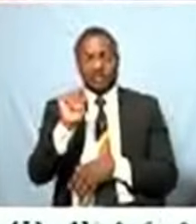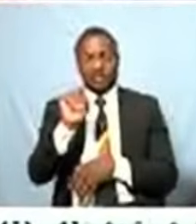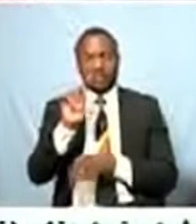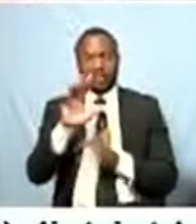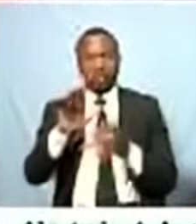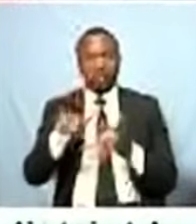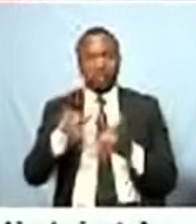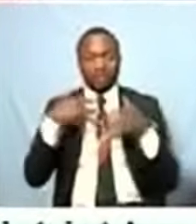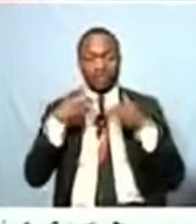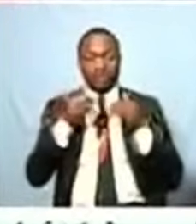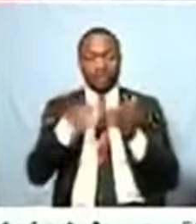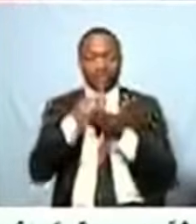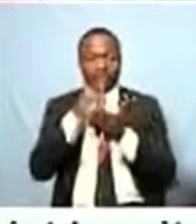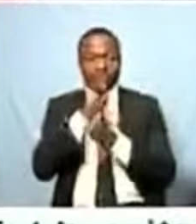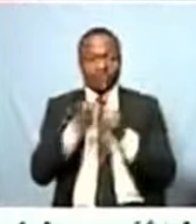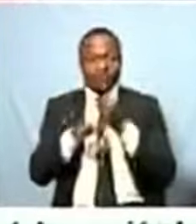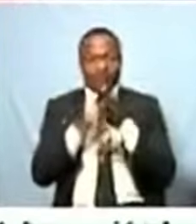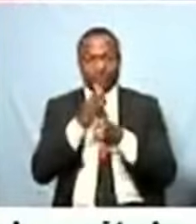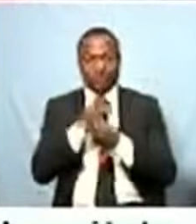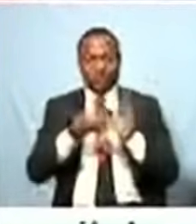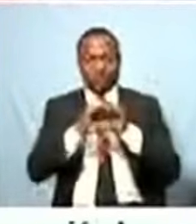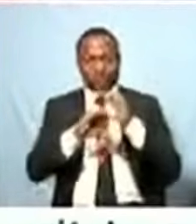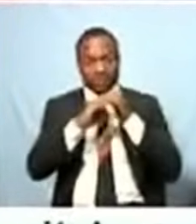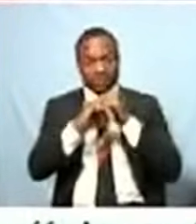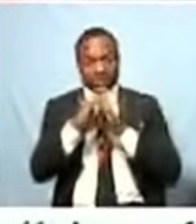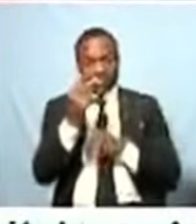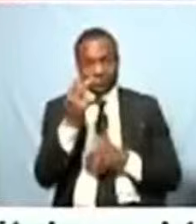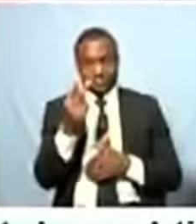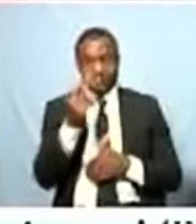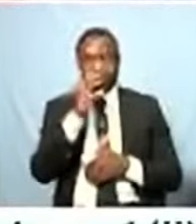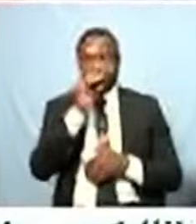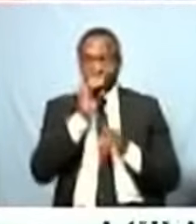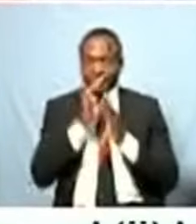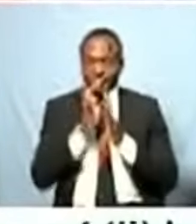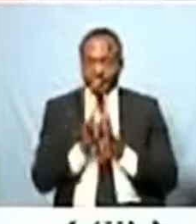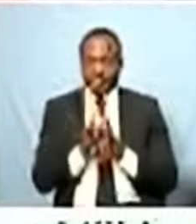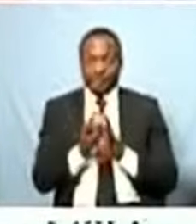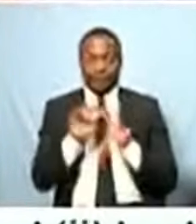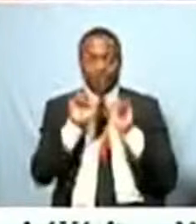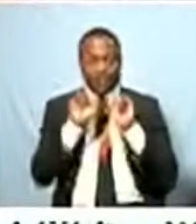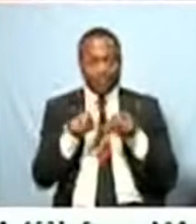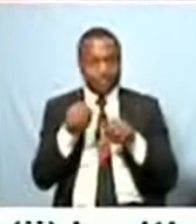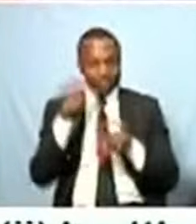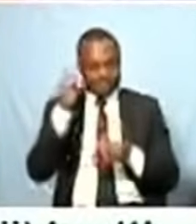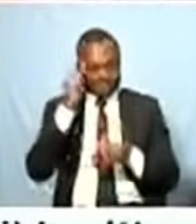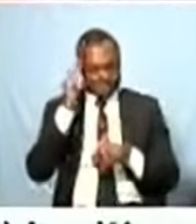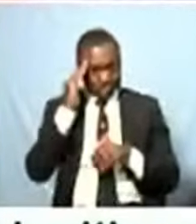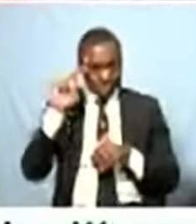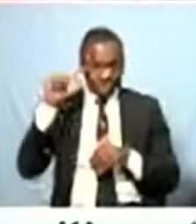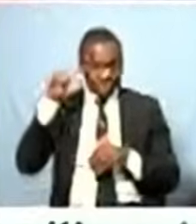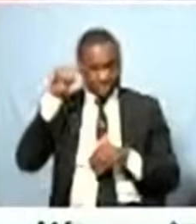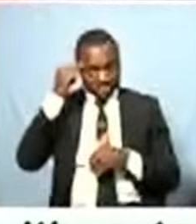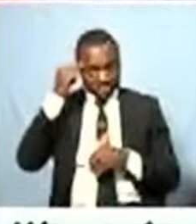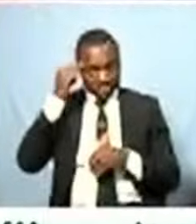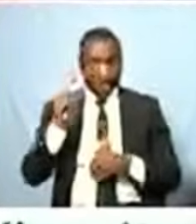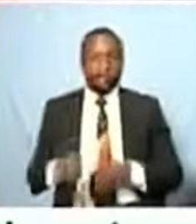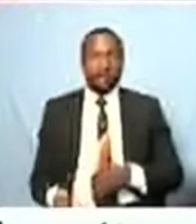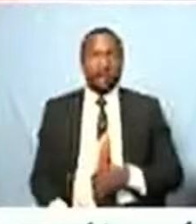be constructed under phase 2. Madam Speaker, you may wish to know that the government has